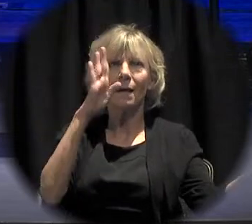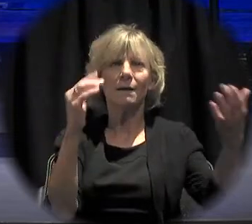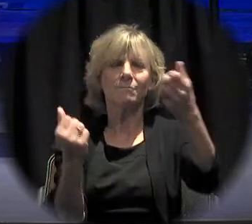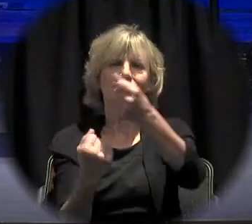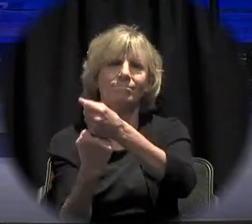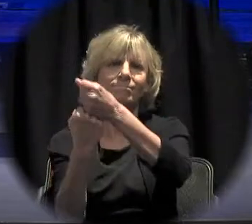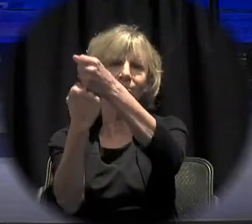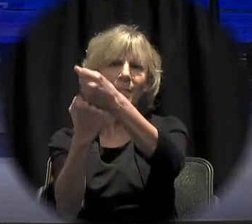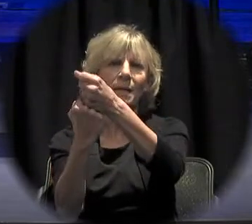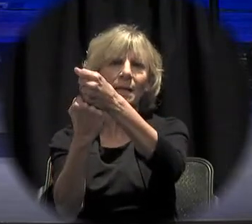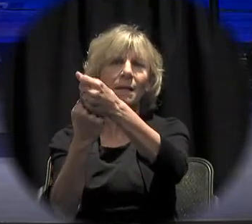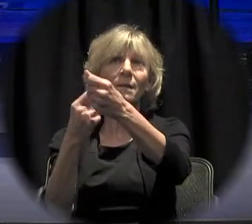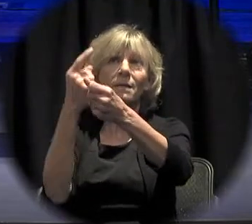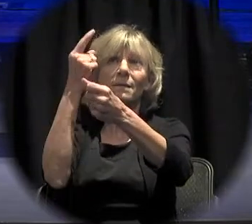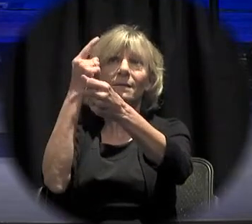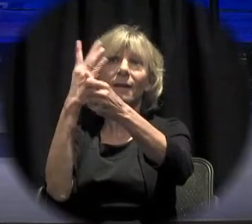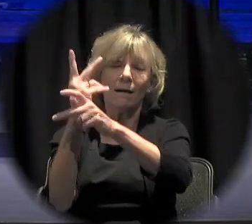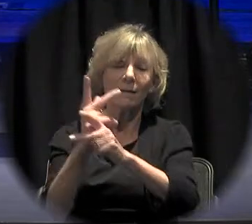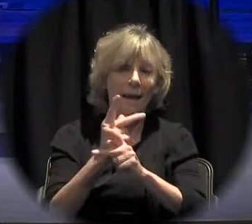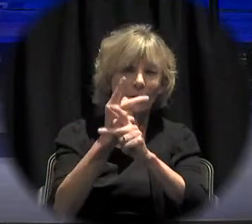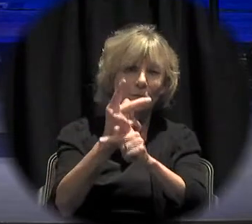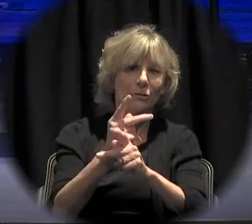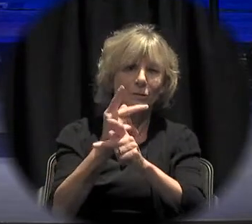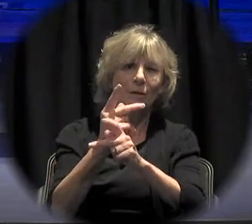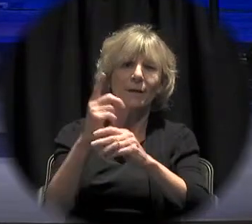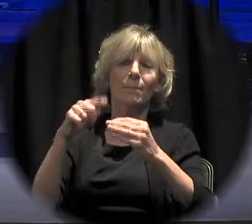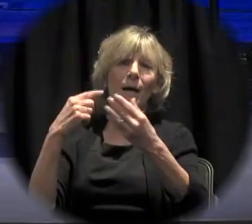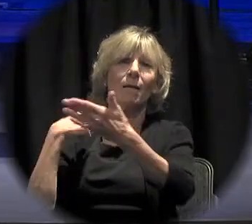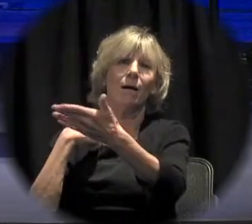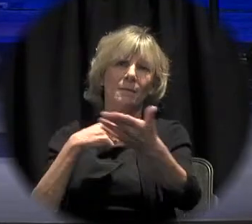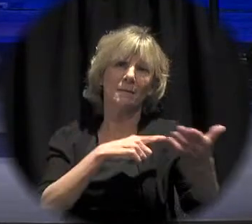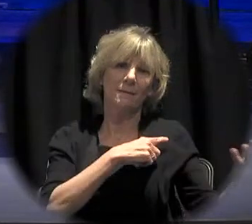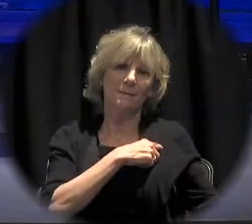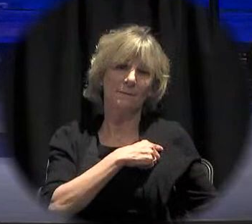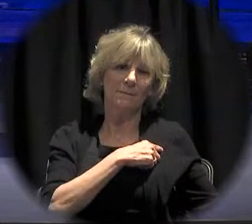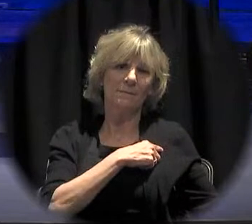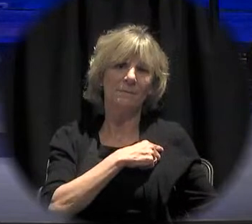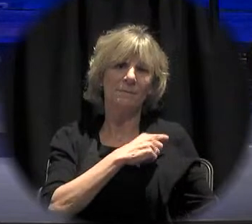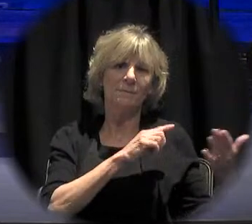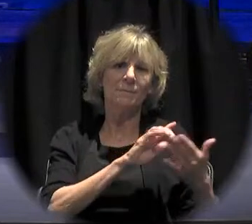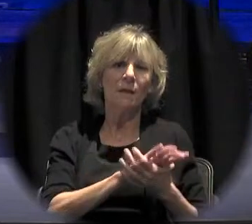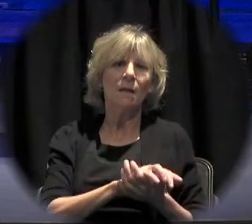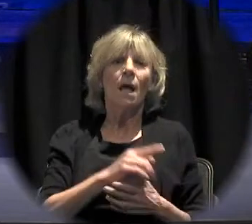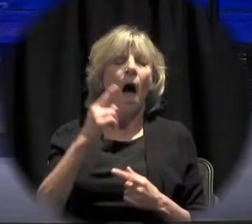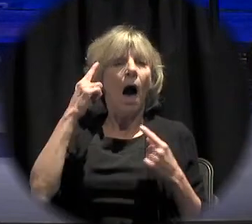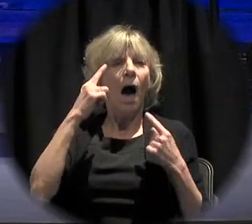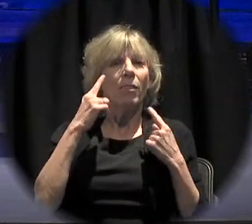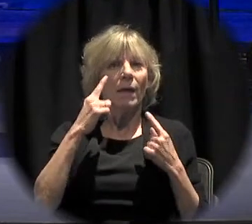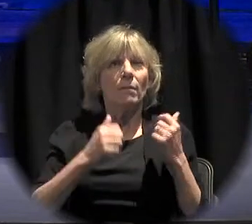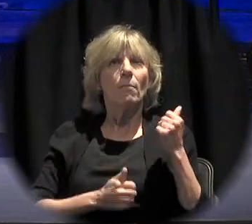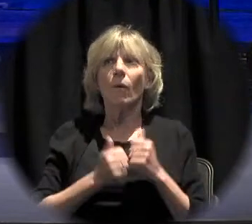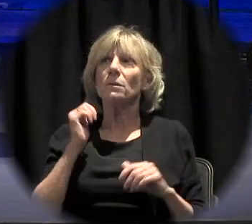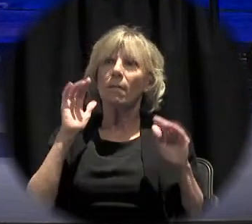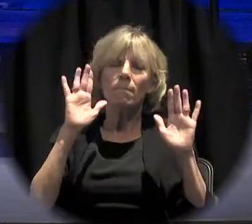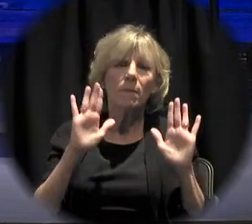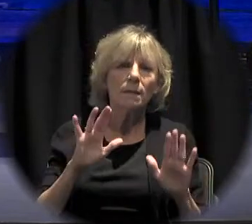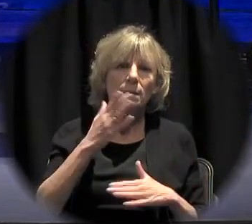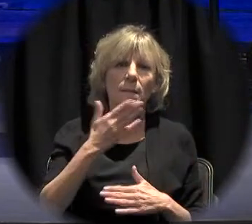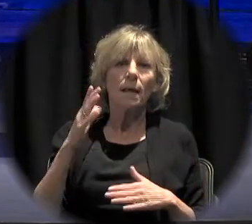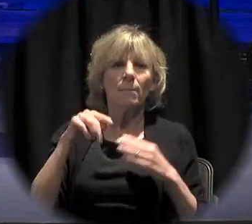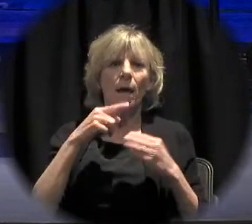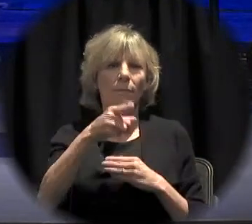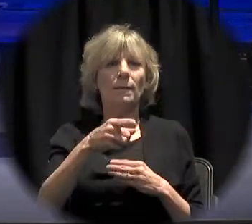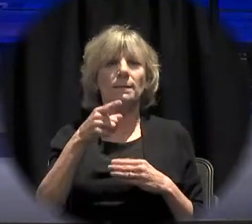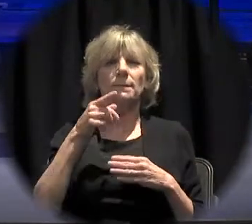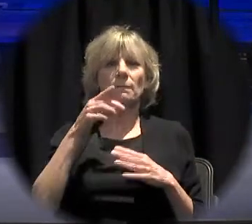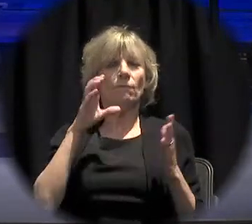that God cares about us. I think one of the most amazing things about this passage for me is that